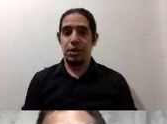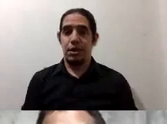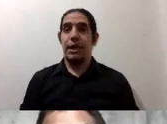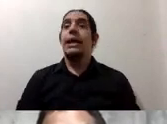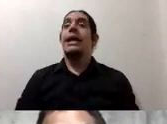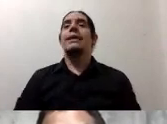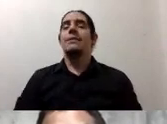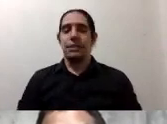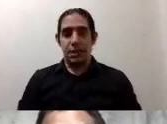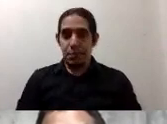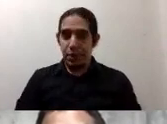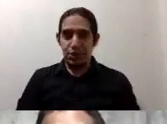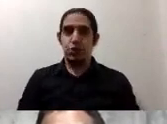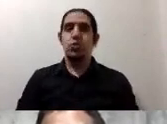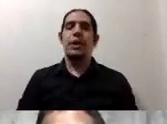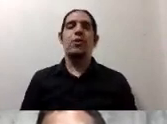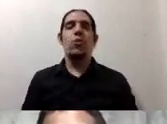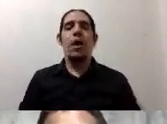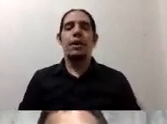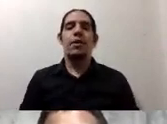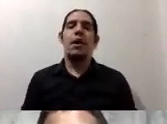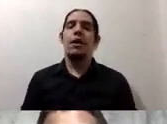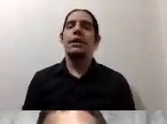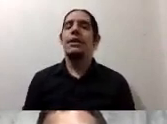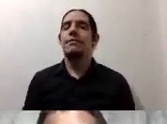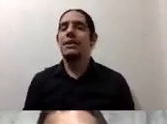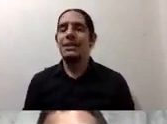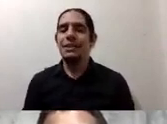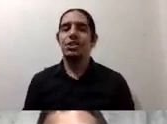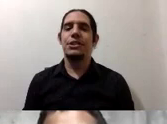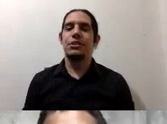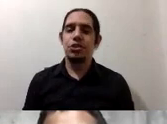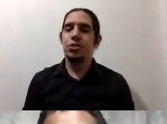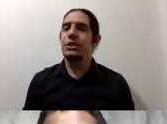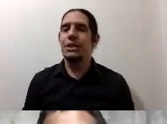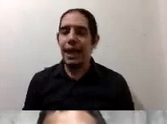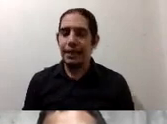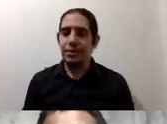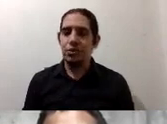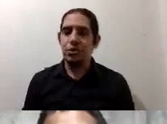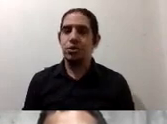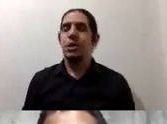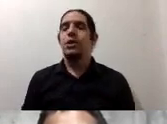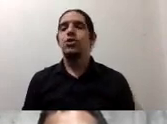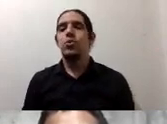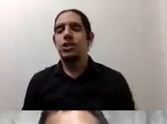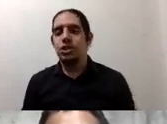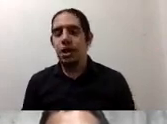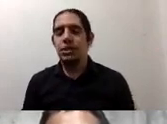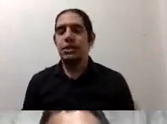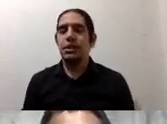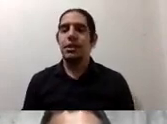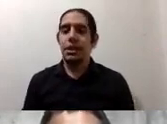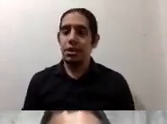Mexico? And the sub-questions were, what are EFL teachers and students' attitudes